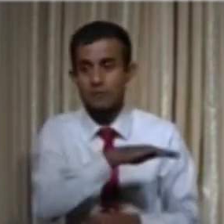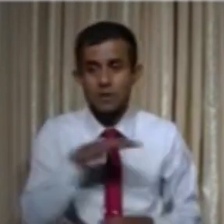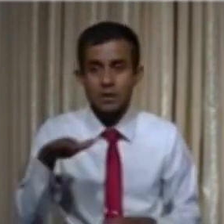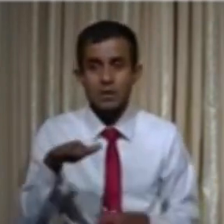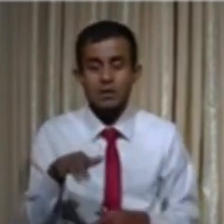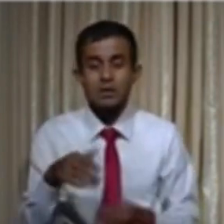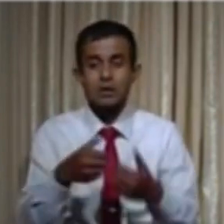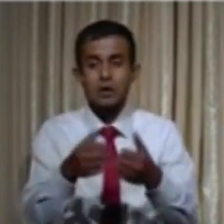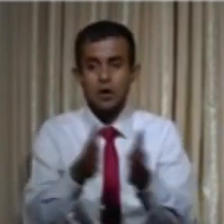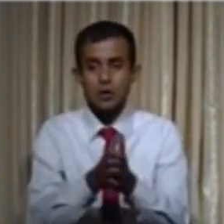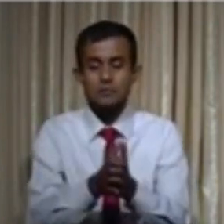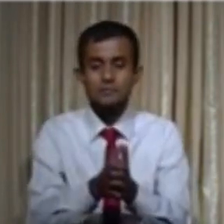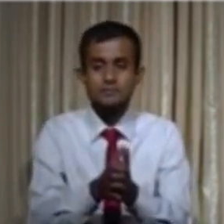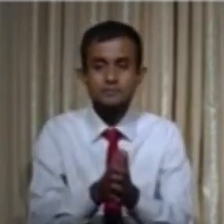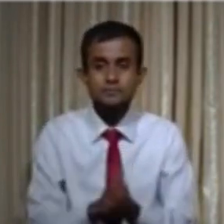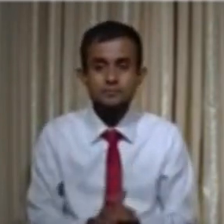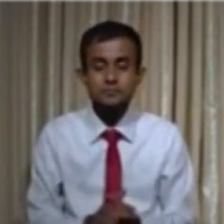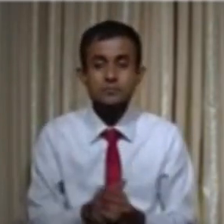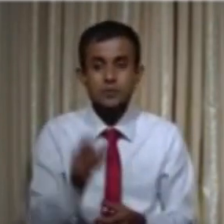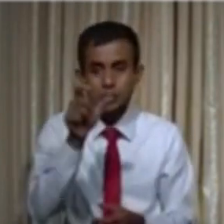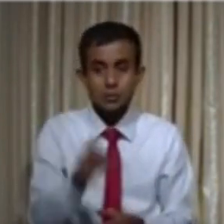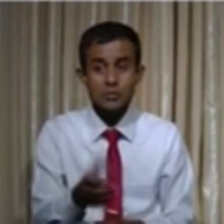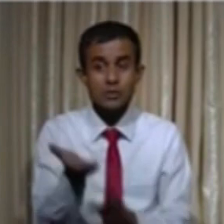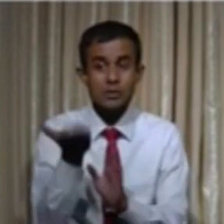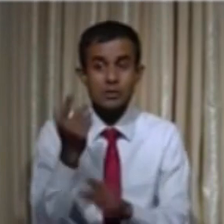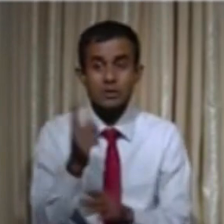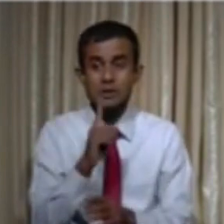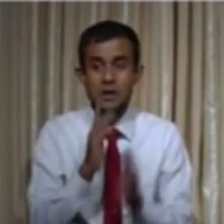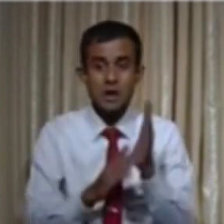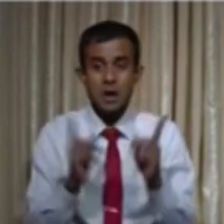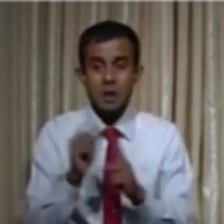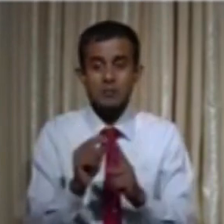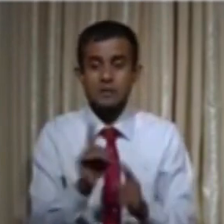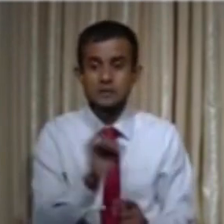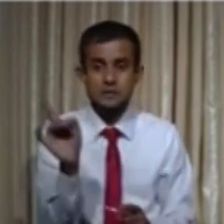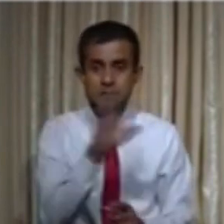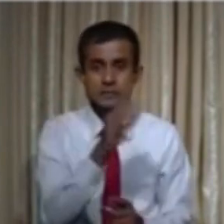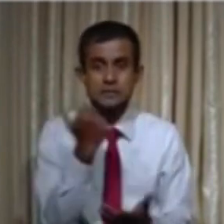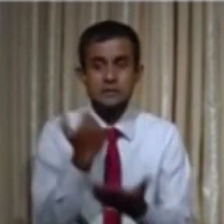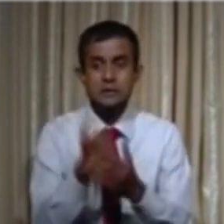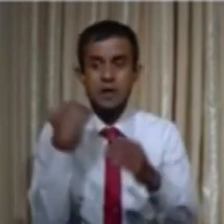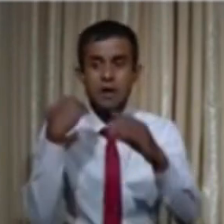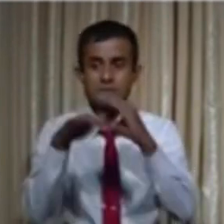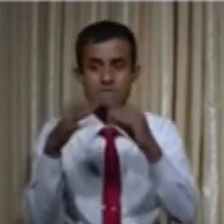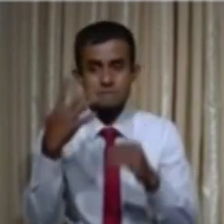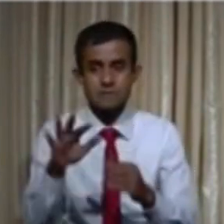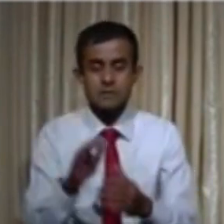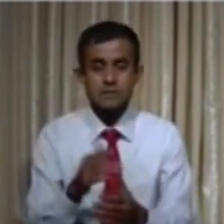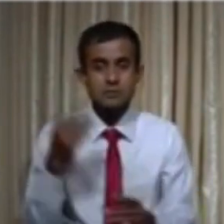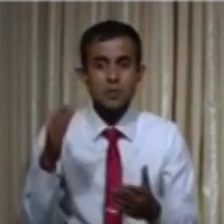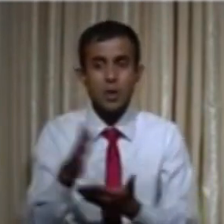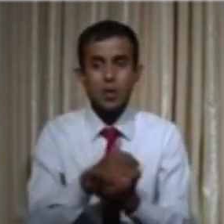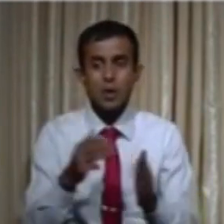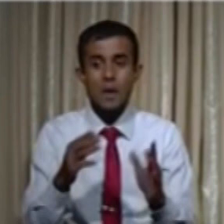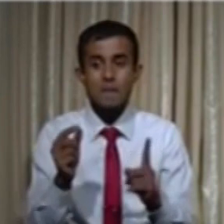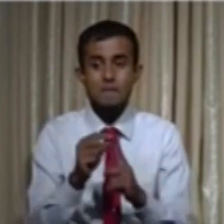predecessor, but to date there has not been any action taken with that regard. I would ask your personal intervention to release